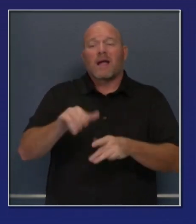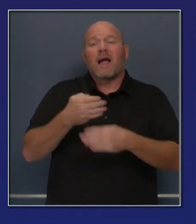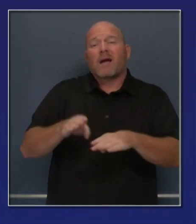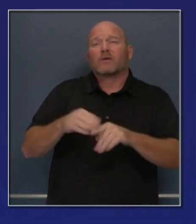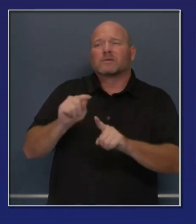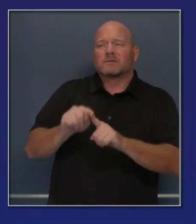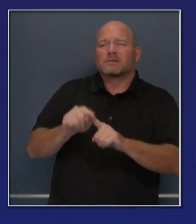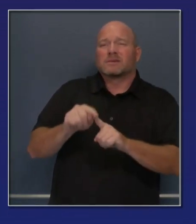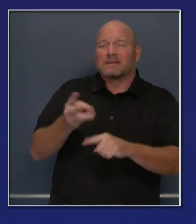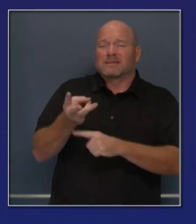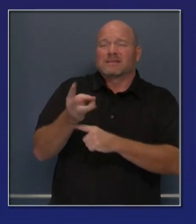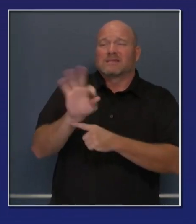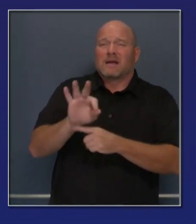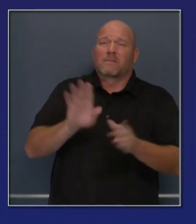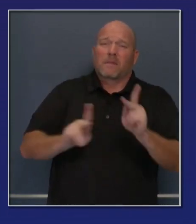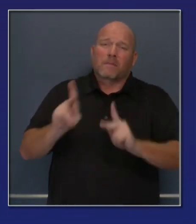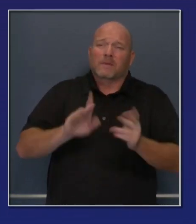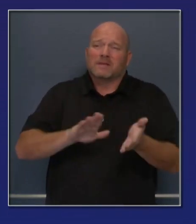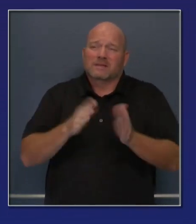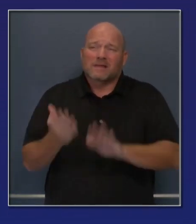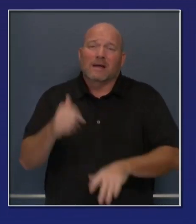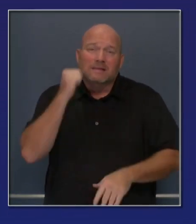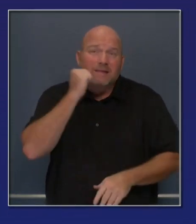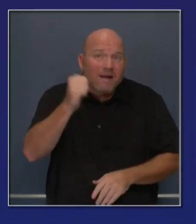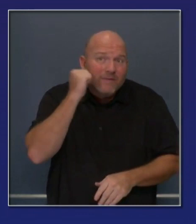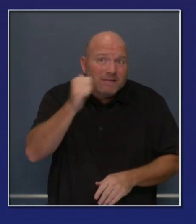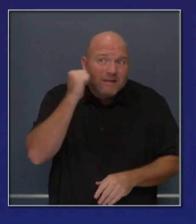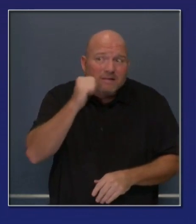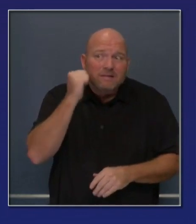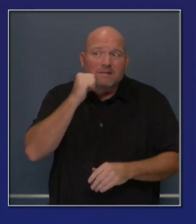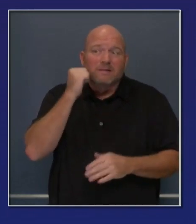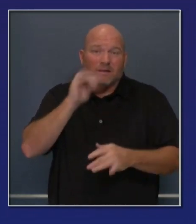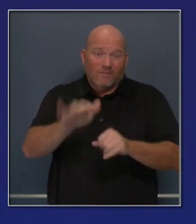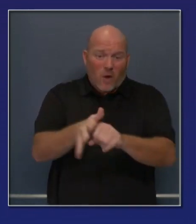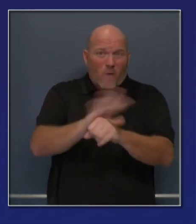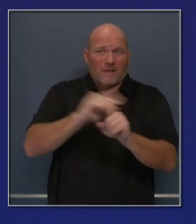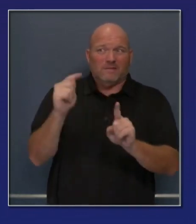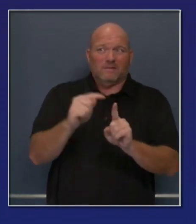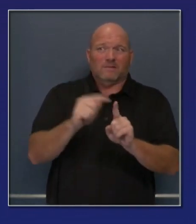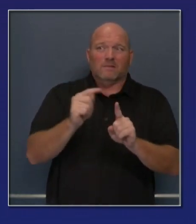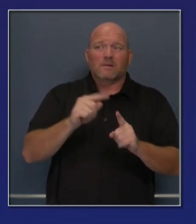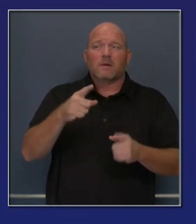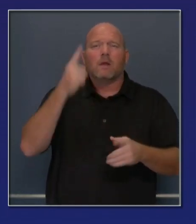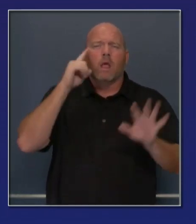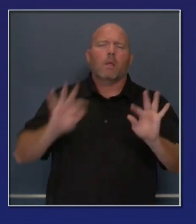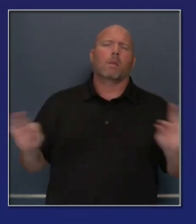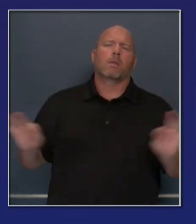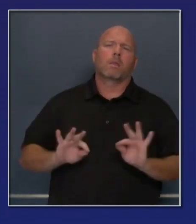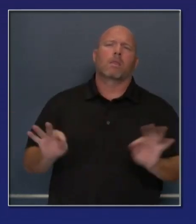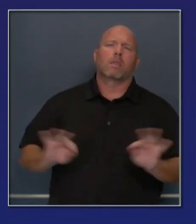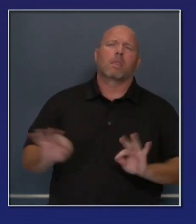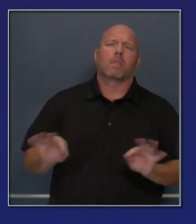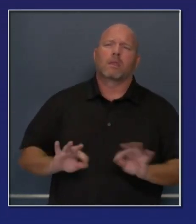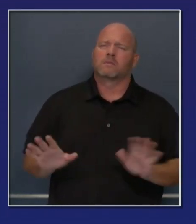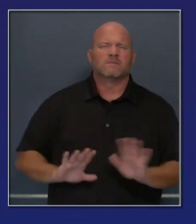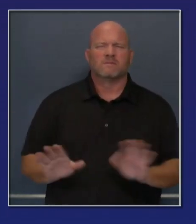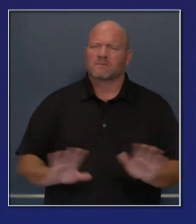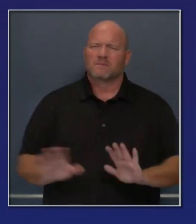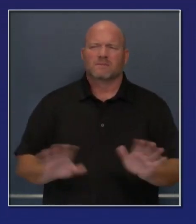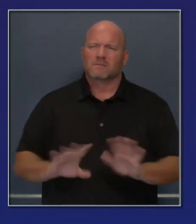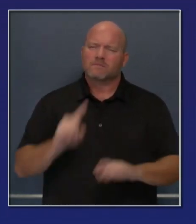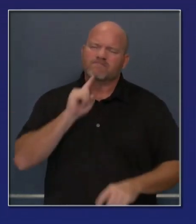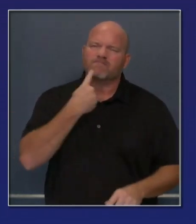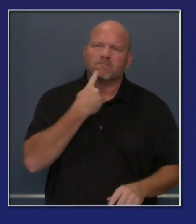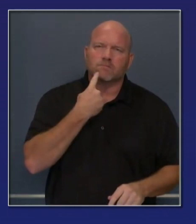deaths a day still because of COVID-19. Don't be misled that this disease is any less